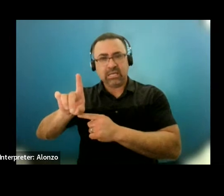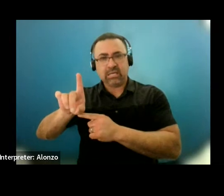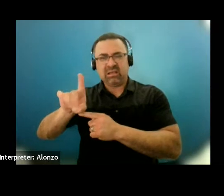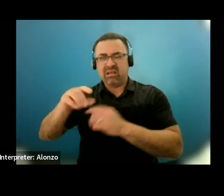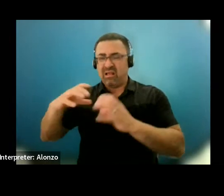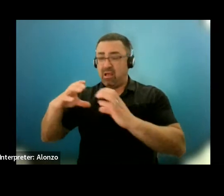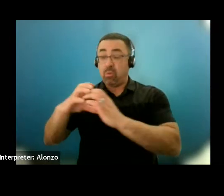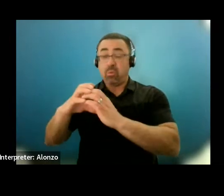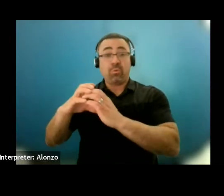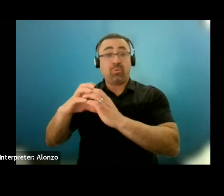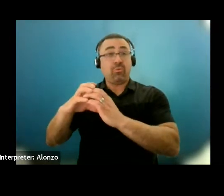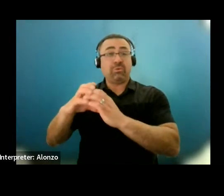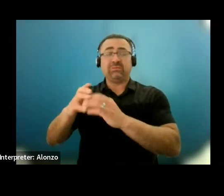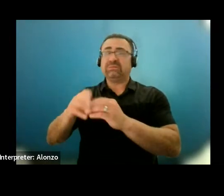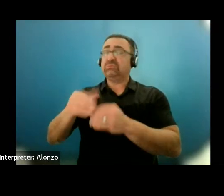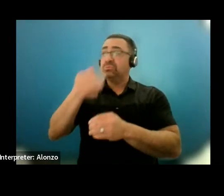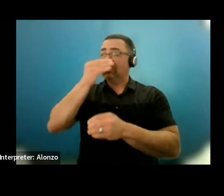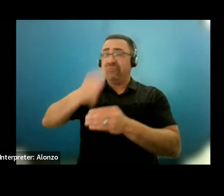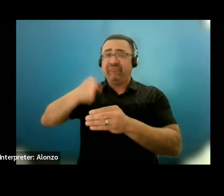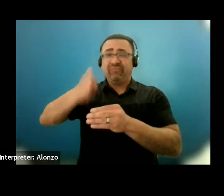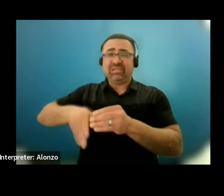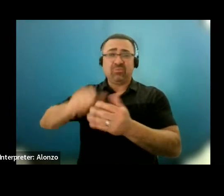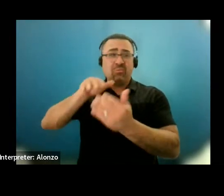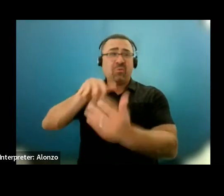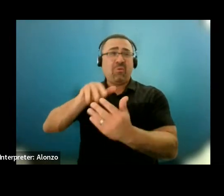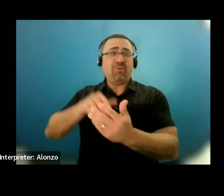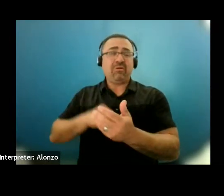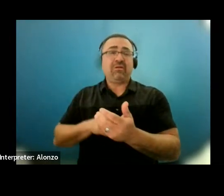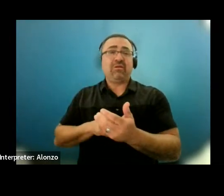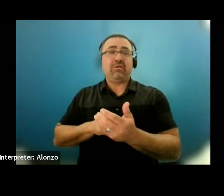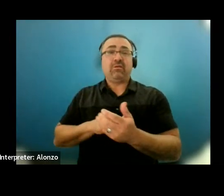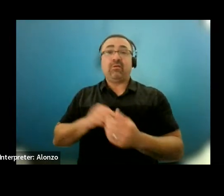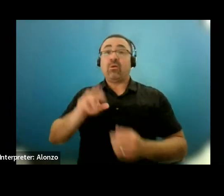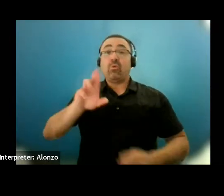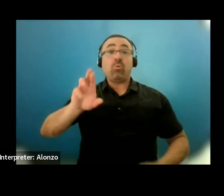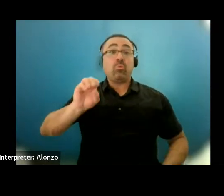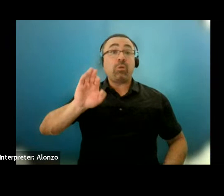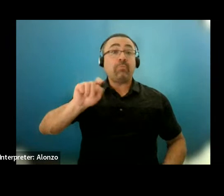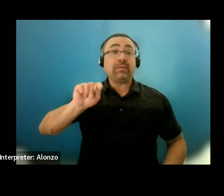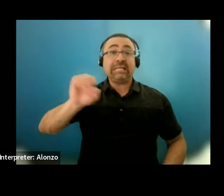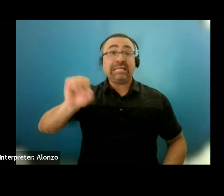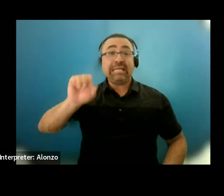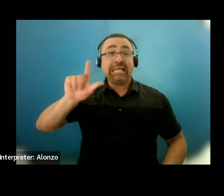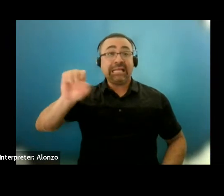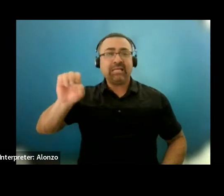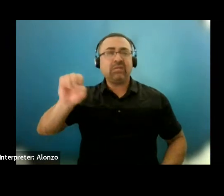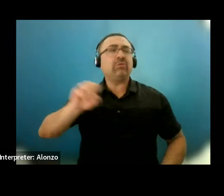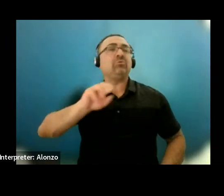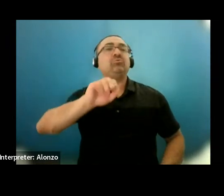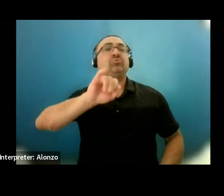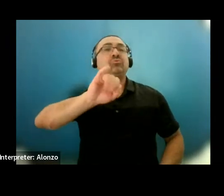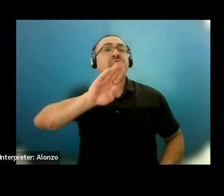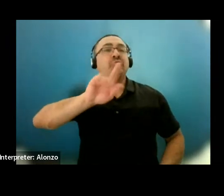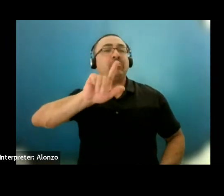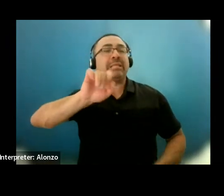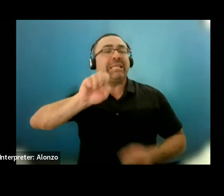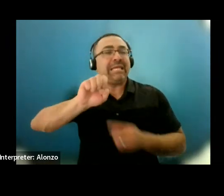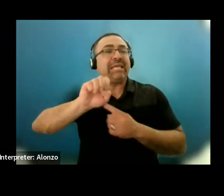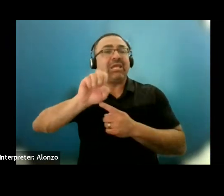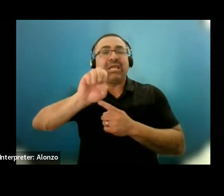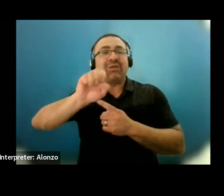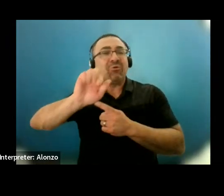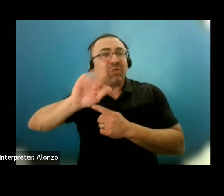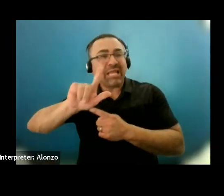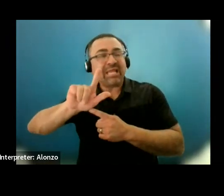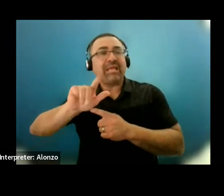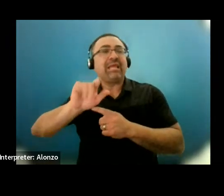squeezing. This is close to the end of the war, and so Robert E. Lee sends Jubal Early, one of his generals, and he says, "I want you to